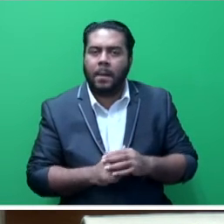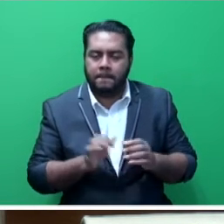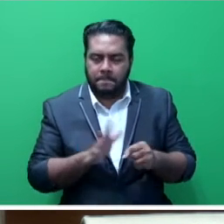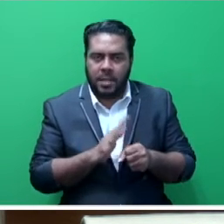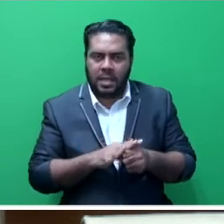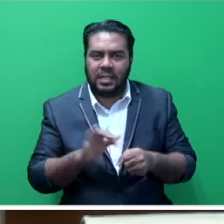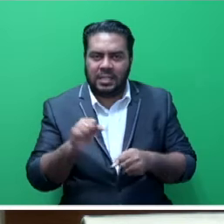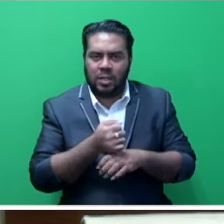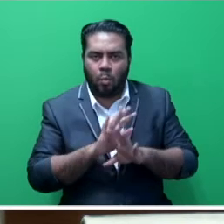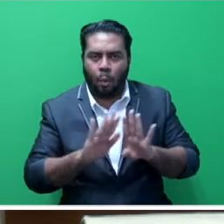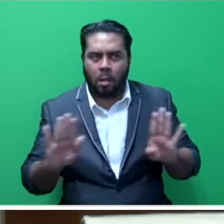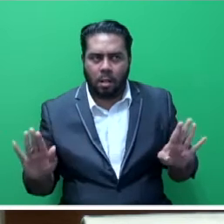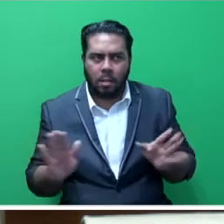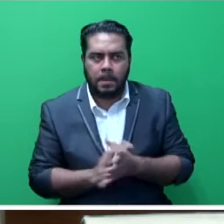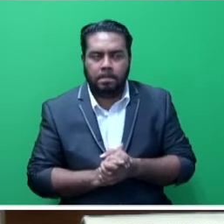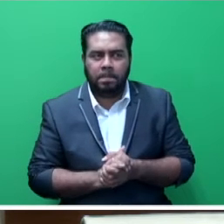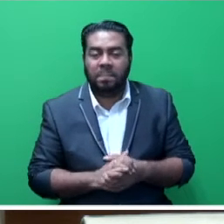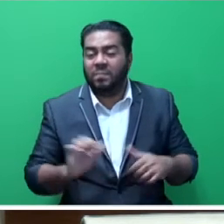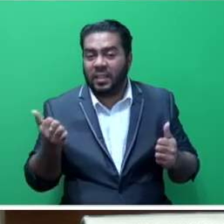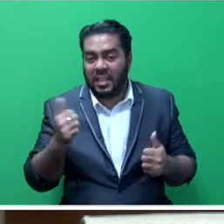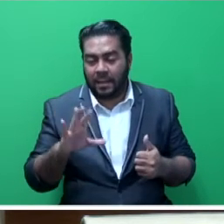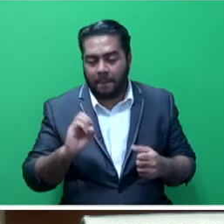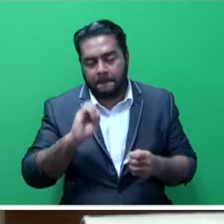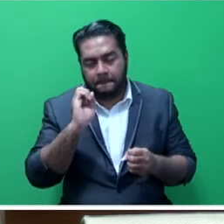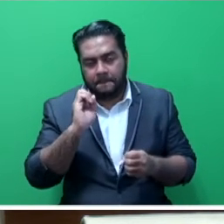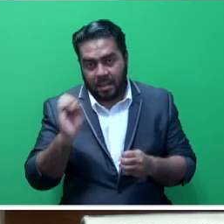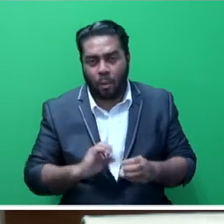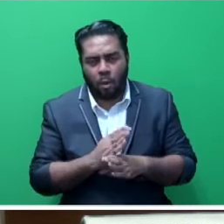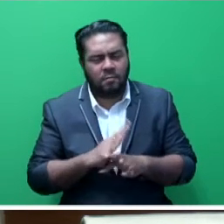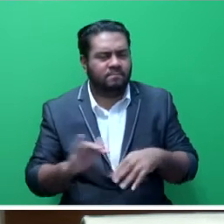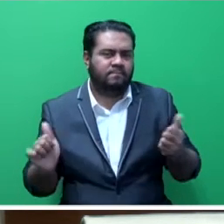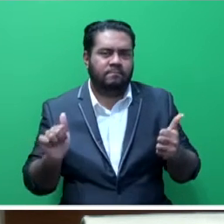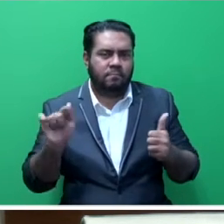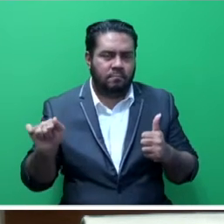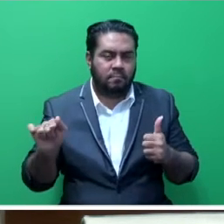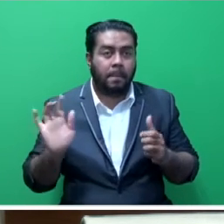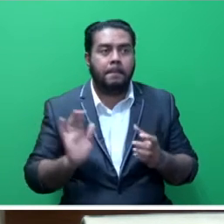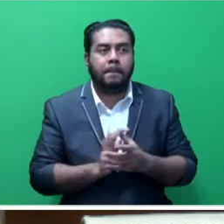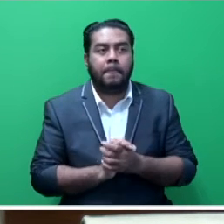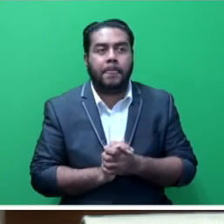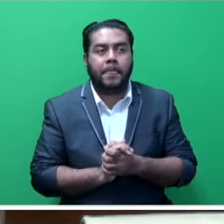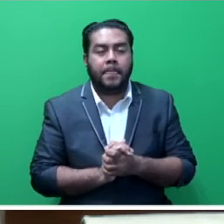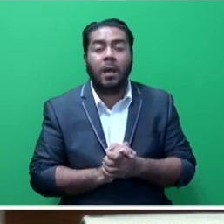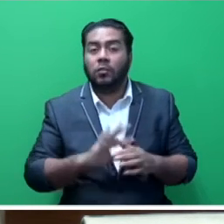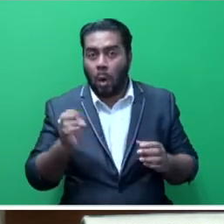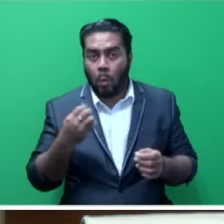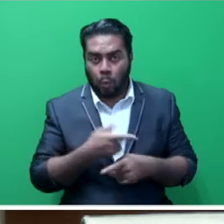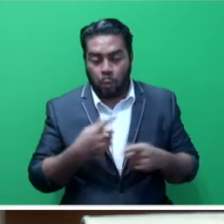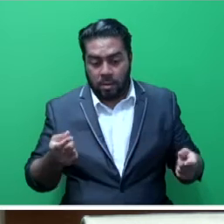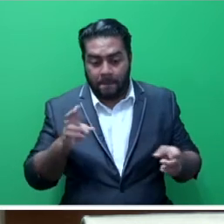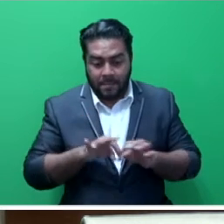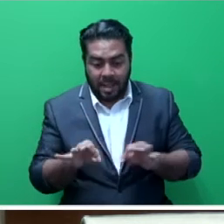this. 60% were completed there. Mr. Speaker so we planning to complete